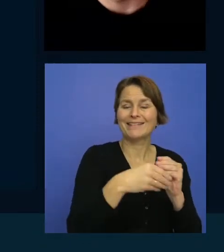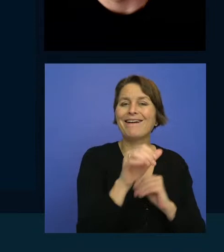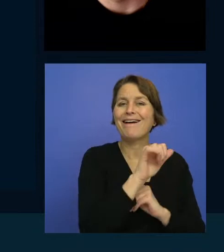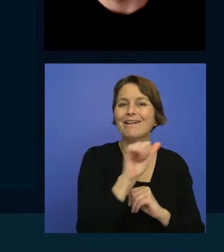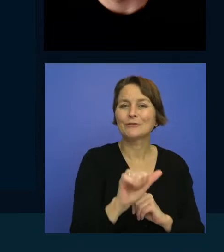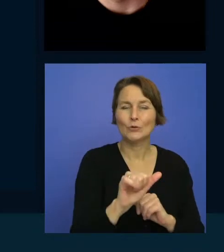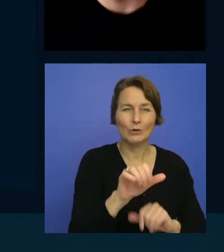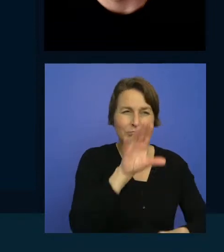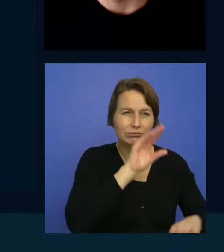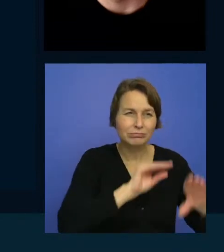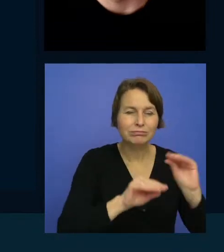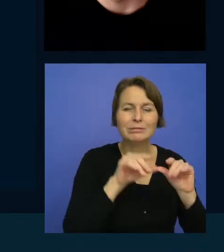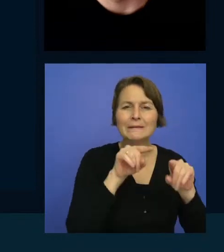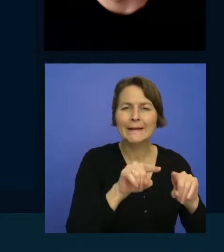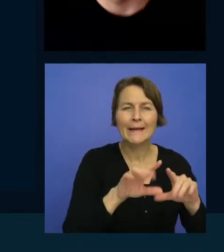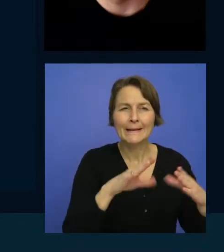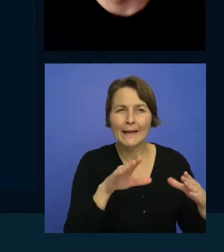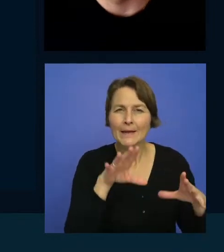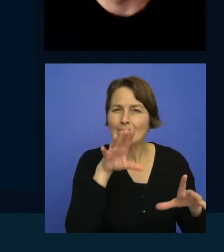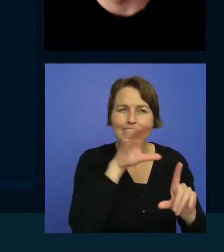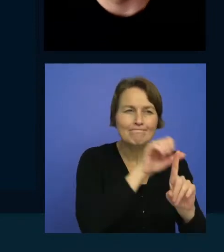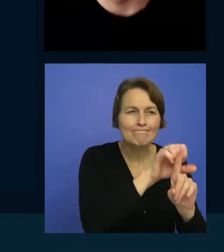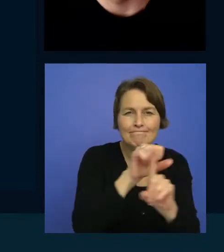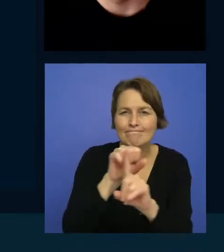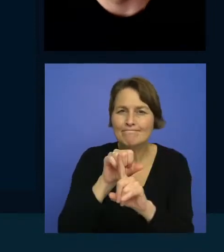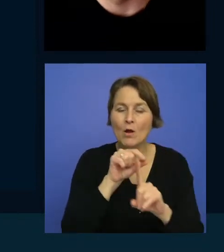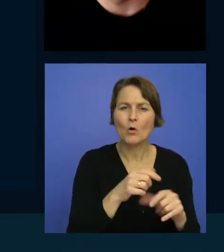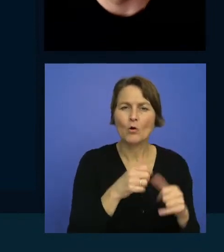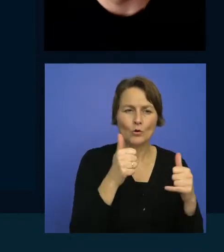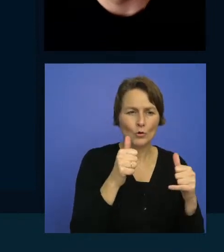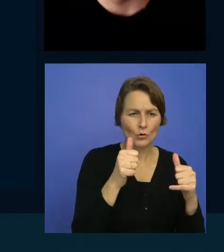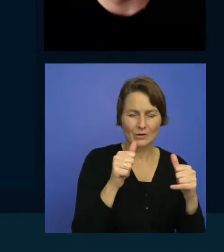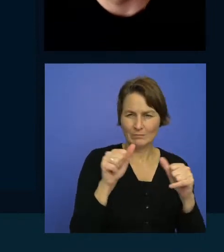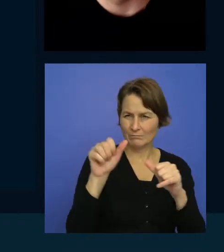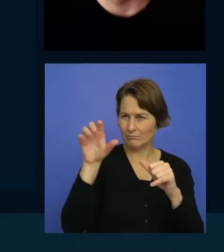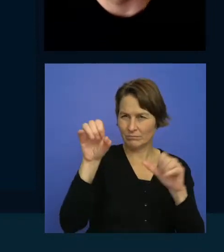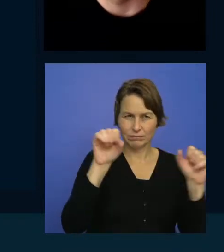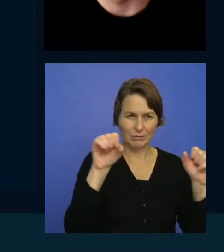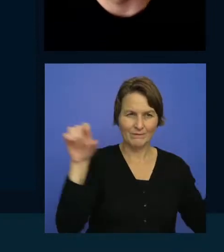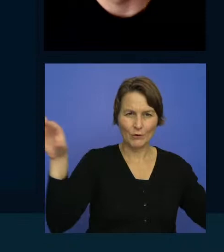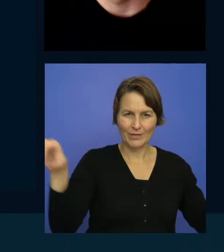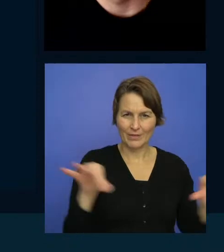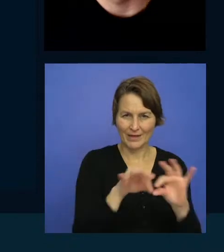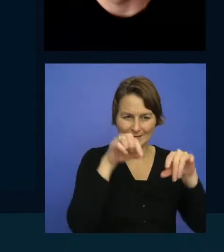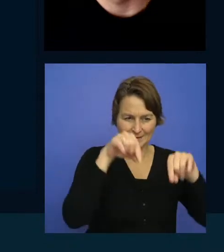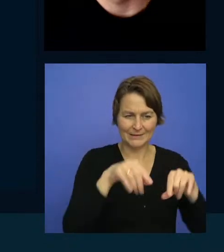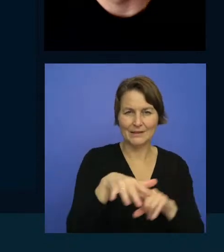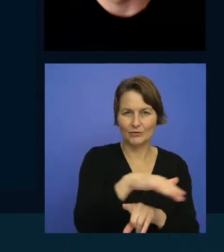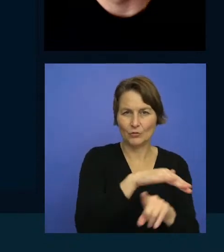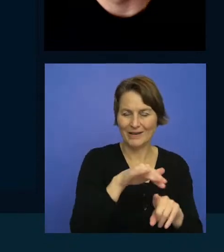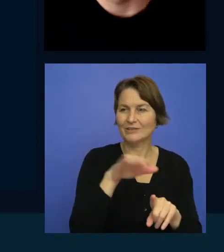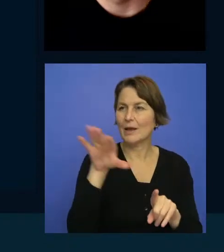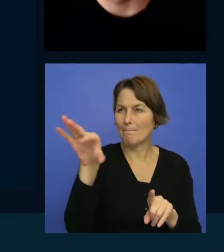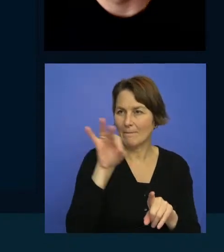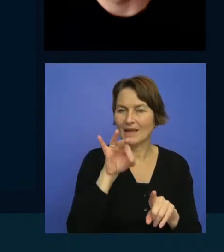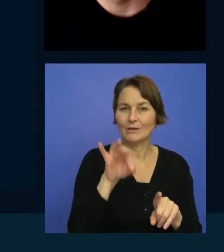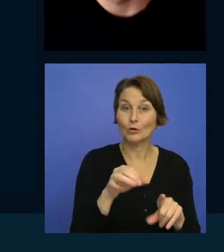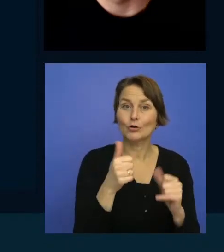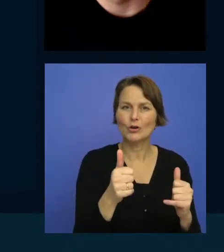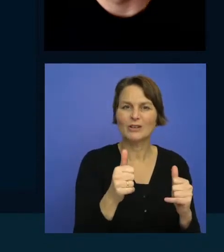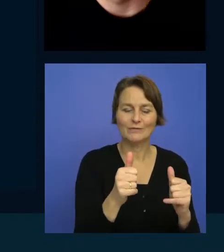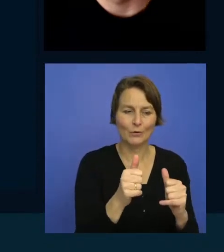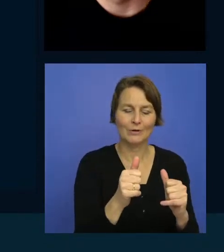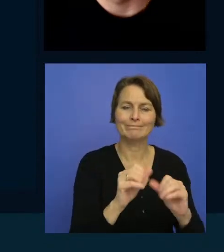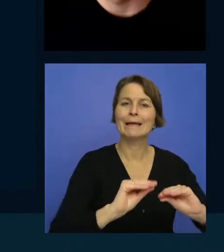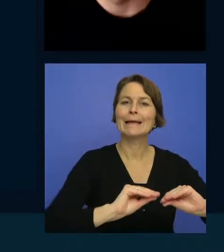and train the right algorithm for this scenario. The final and most important task is to empower